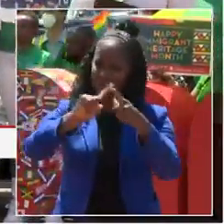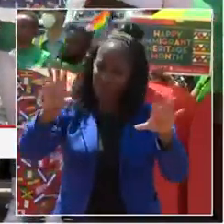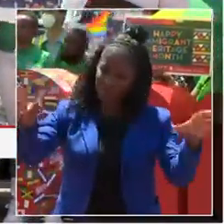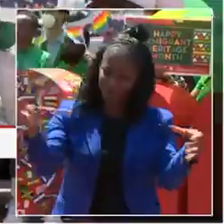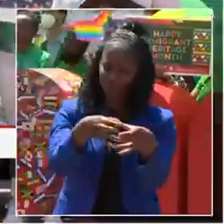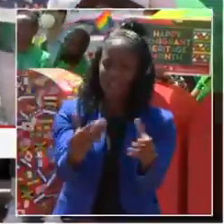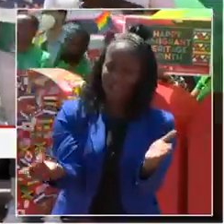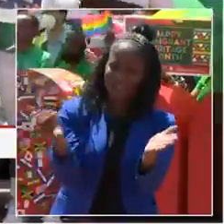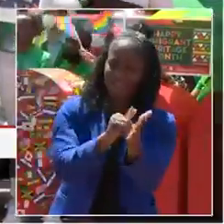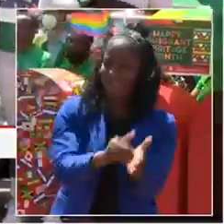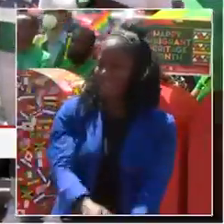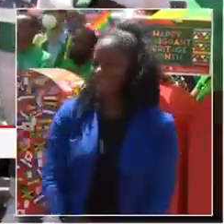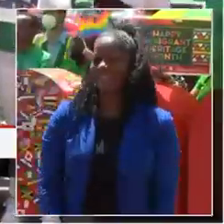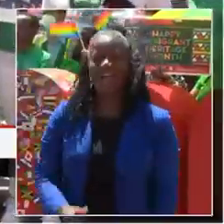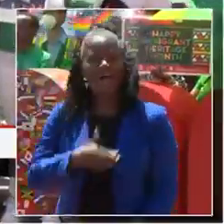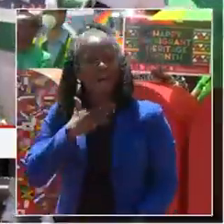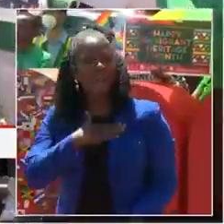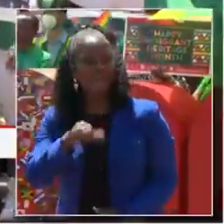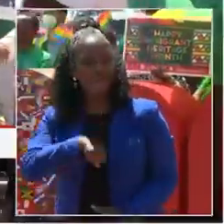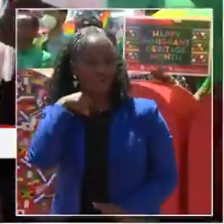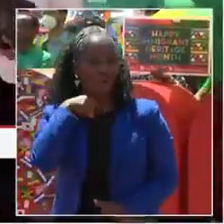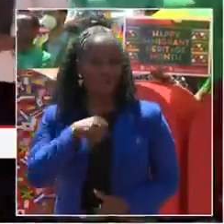Happy Pride!